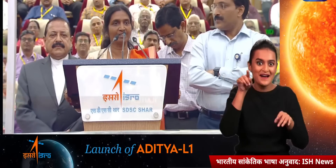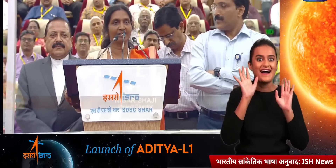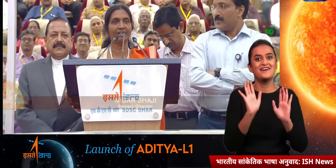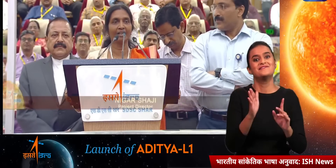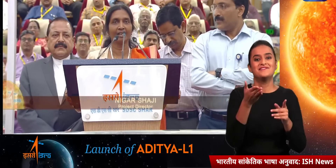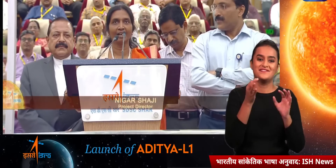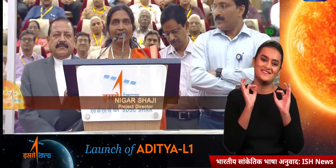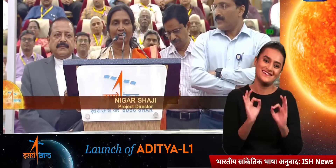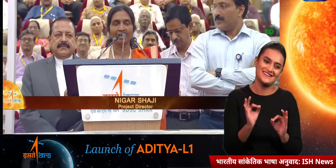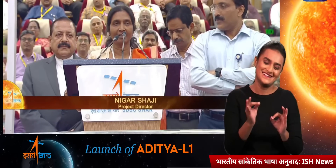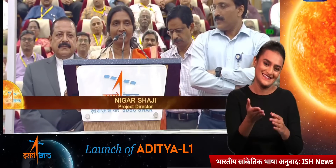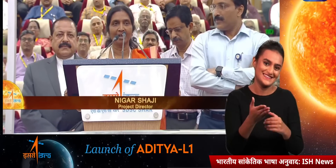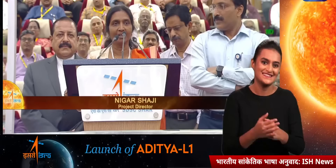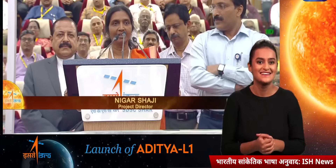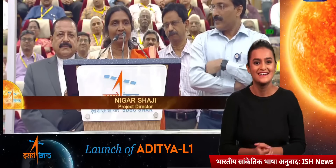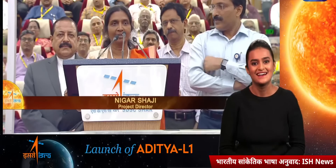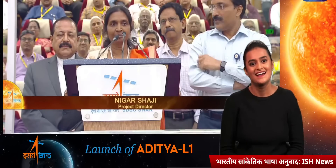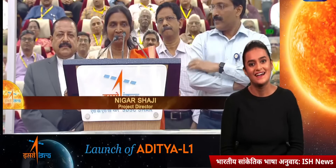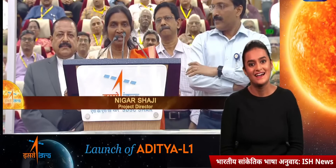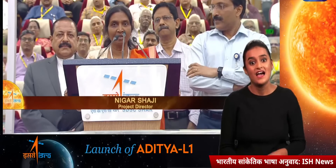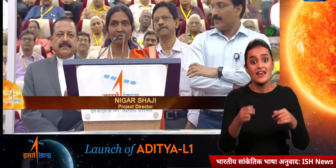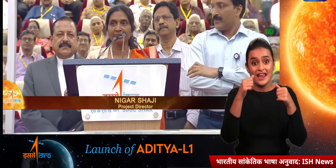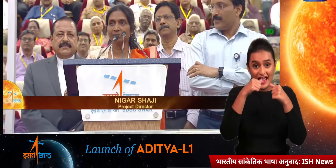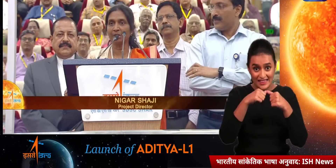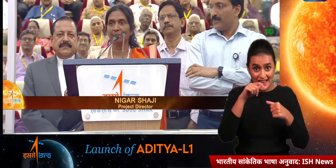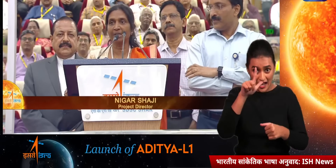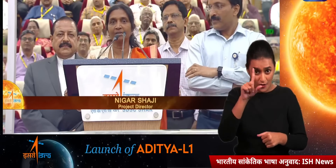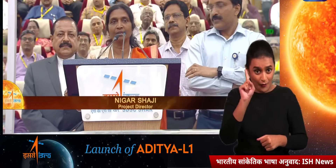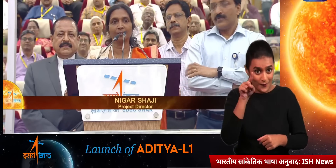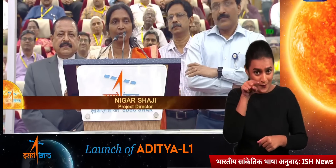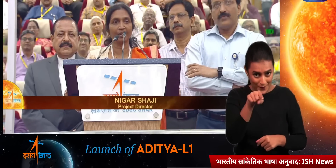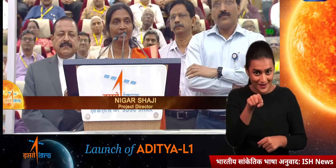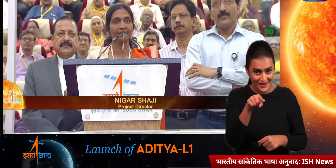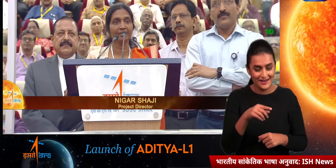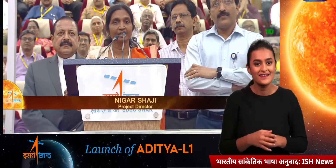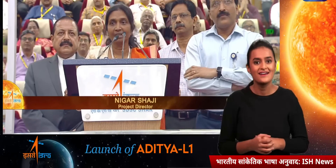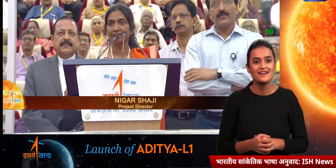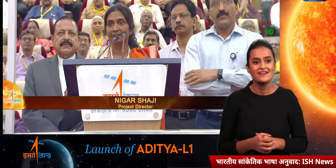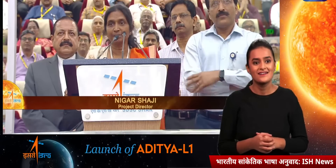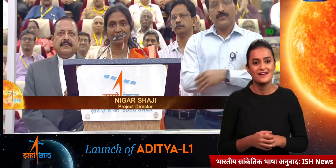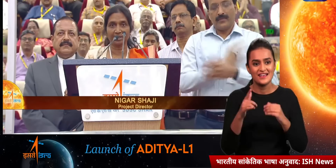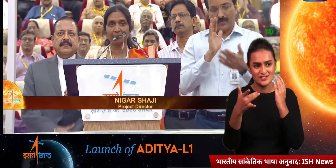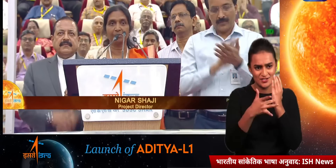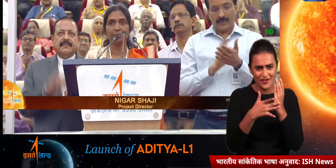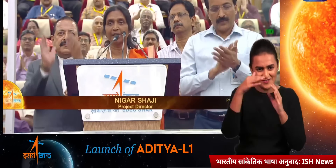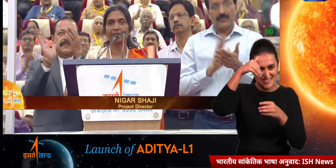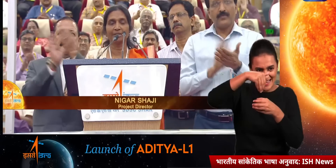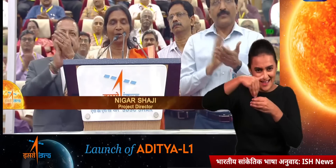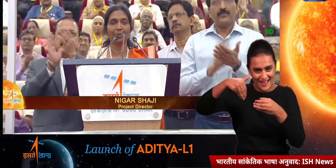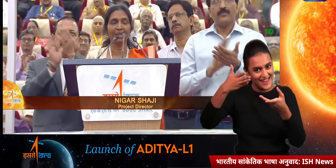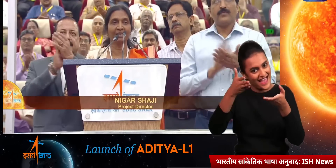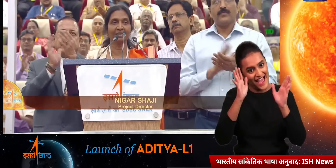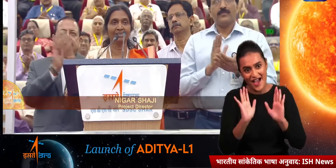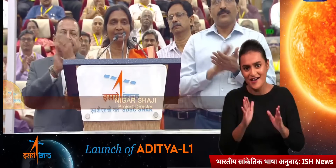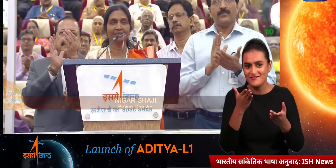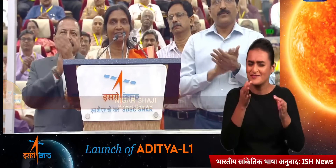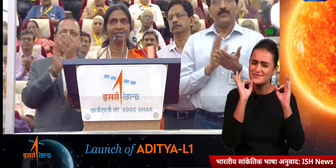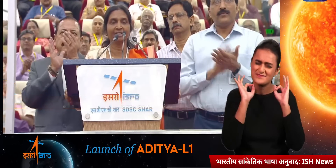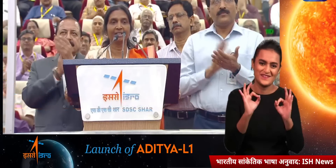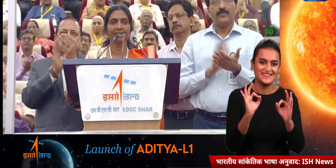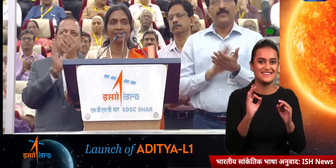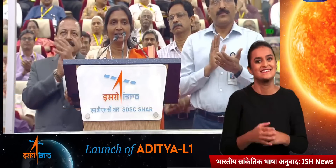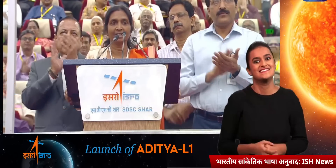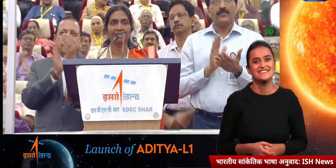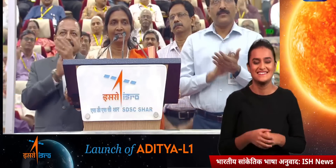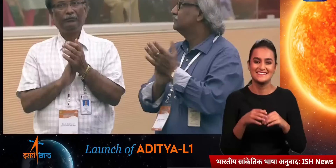as always. And Aditya L1 solar panels are deployed, and the spacecraft will be normal.